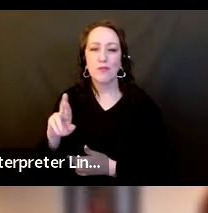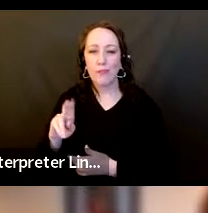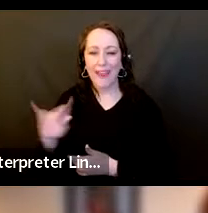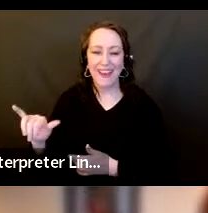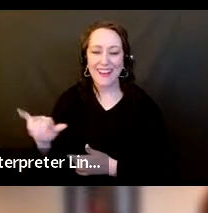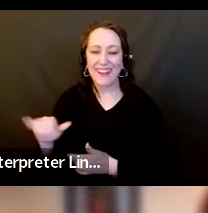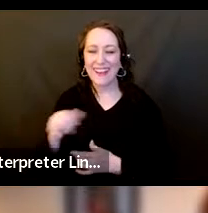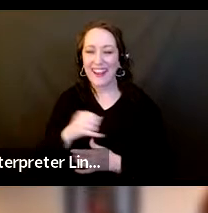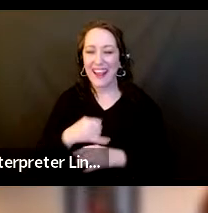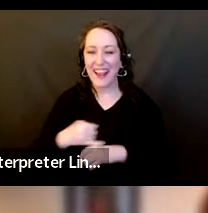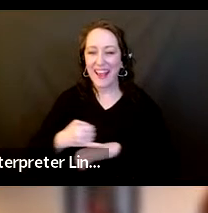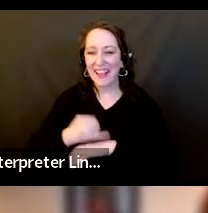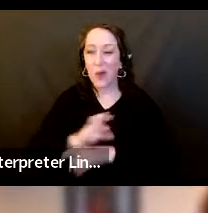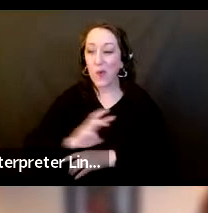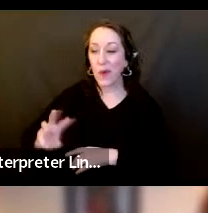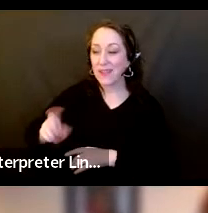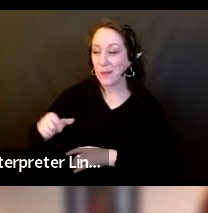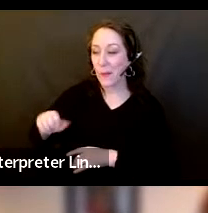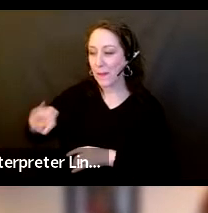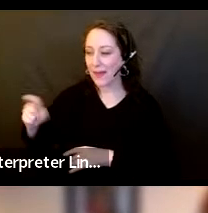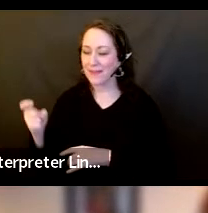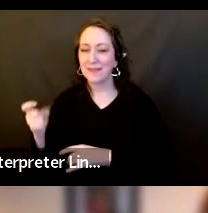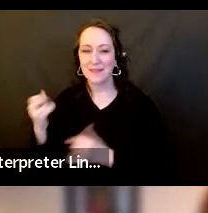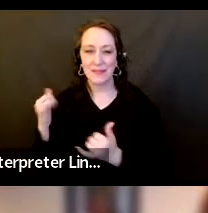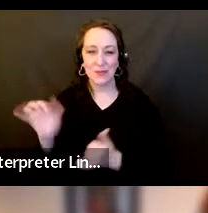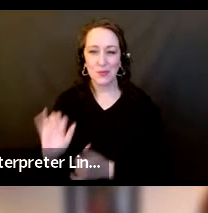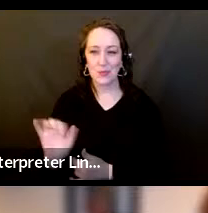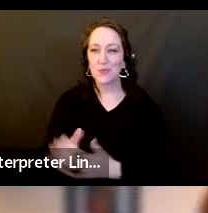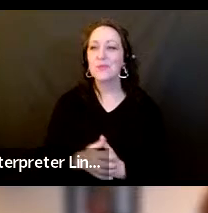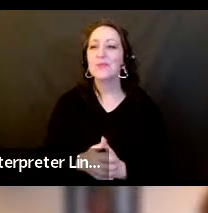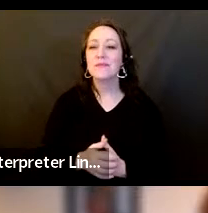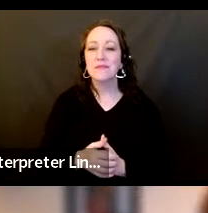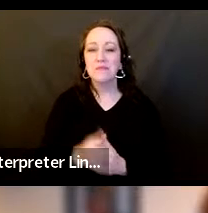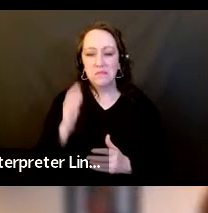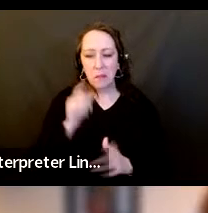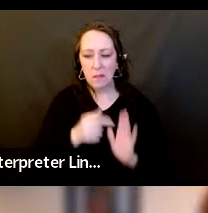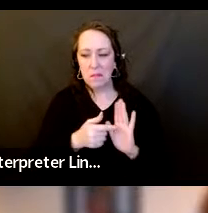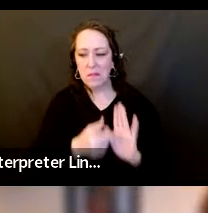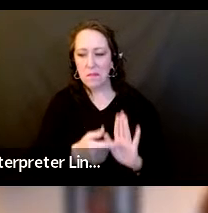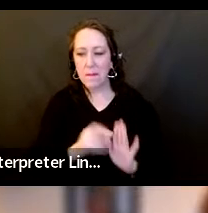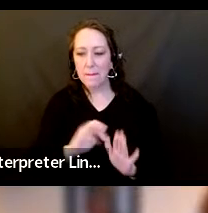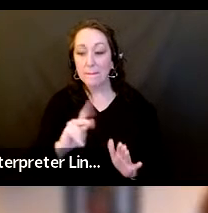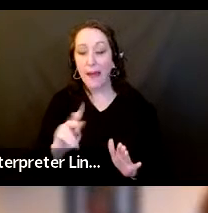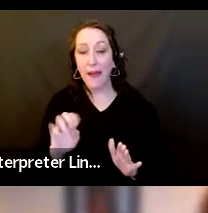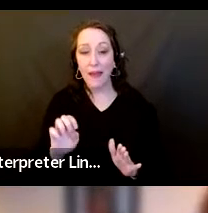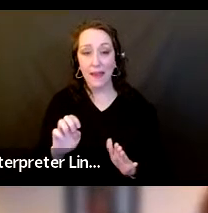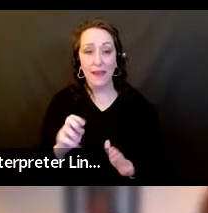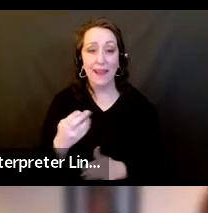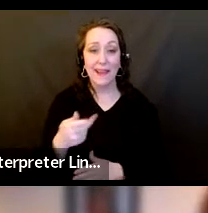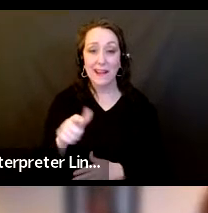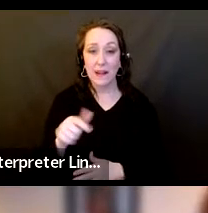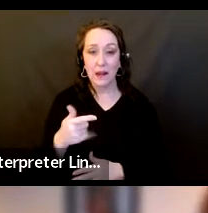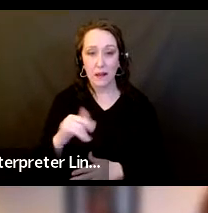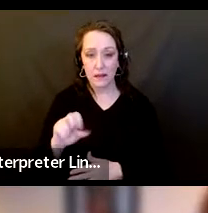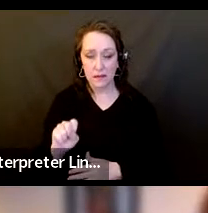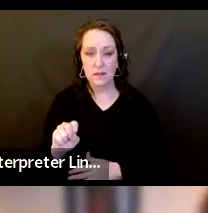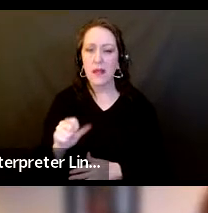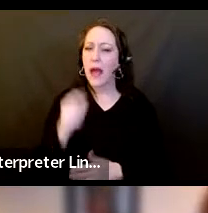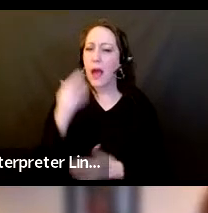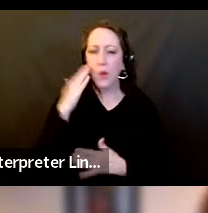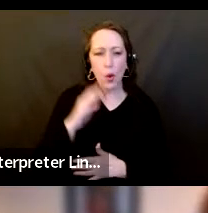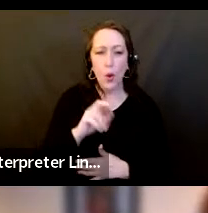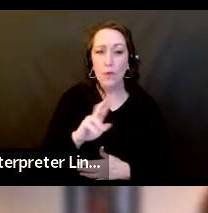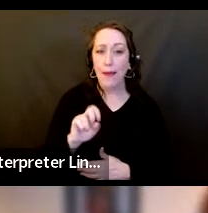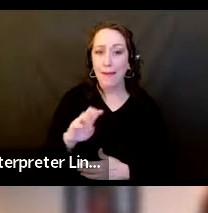Complex as well. So as you pointed out, so Mike Higgins is with us, and I don't know if Ravi is on